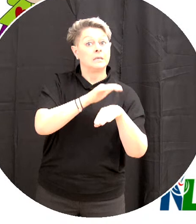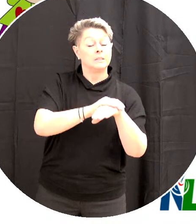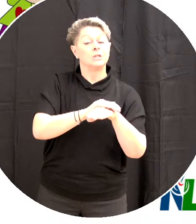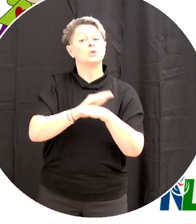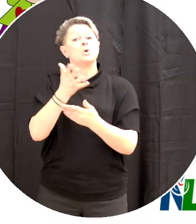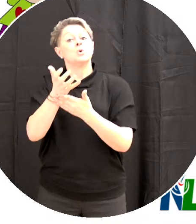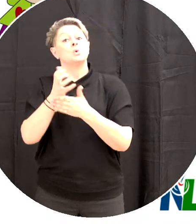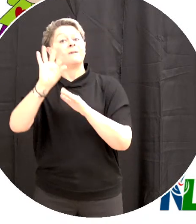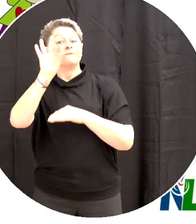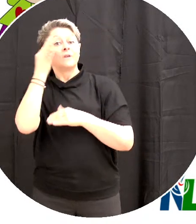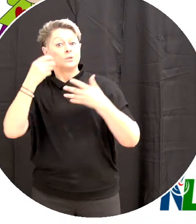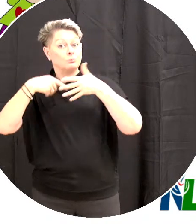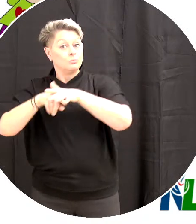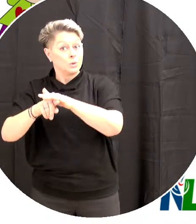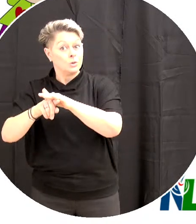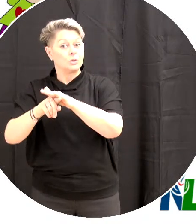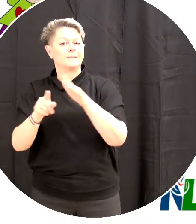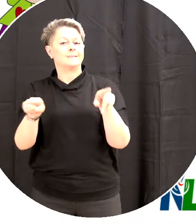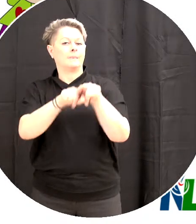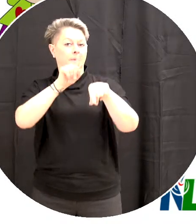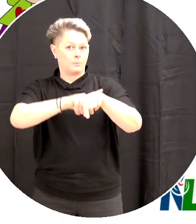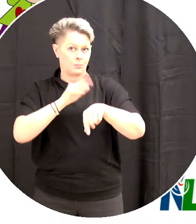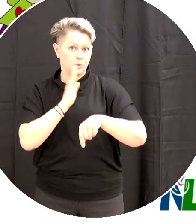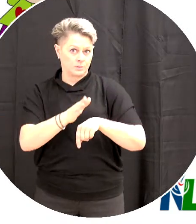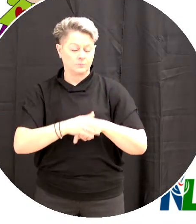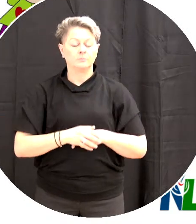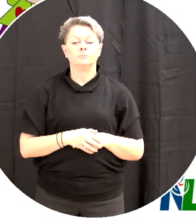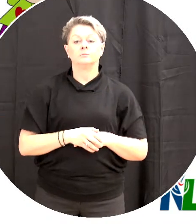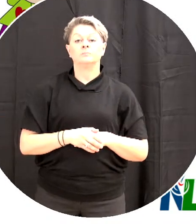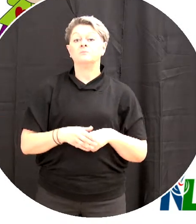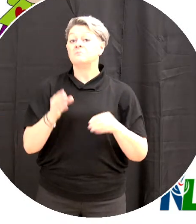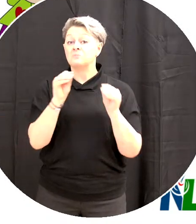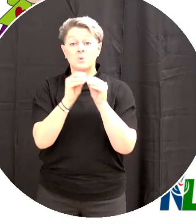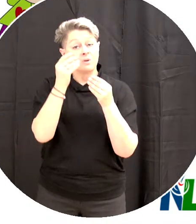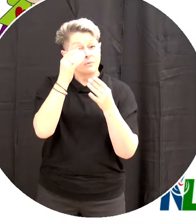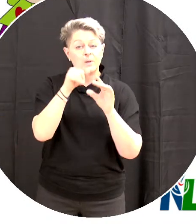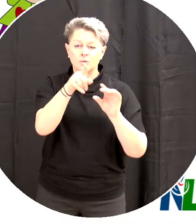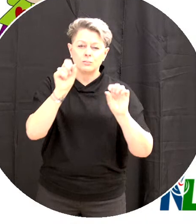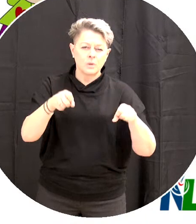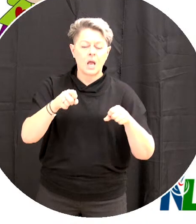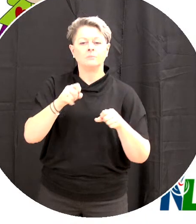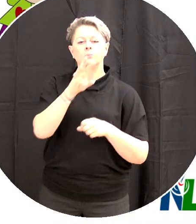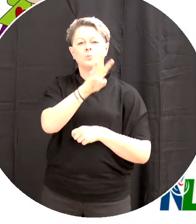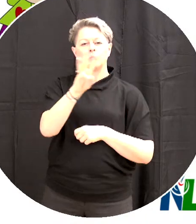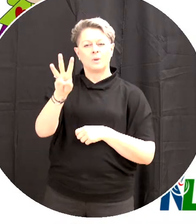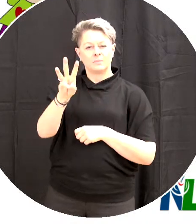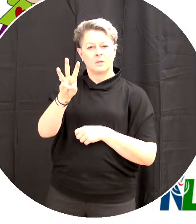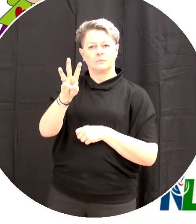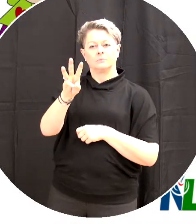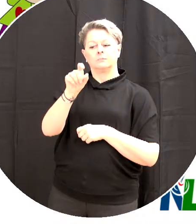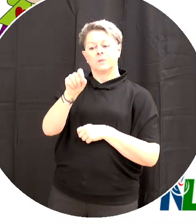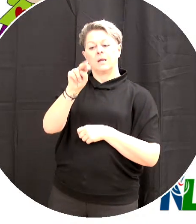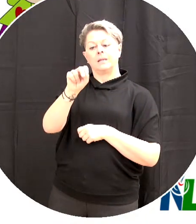immersion programs simultaneously. And for more information, you can visit our website,